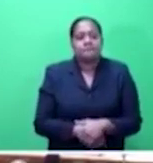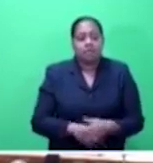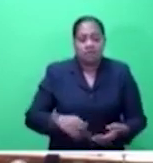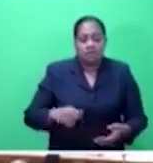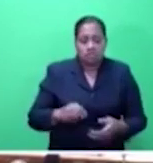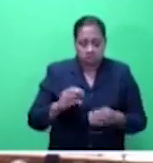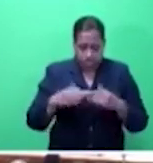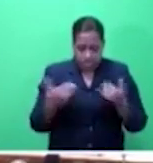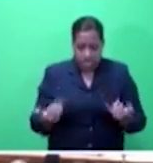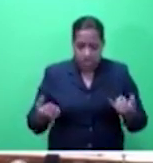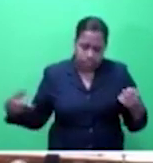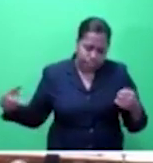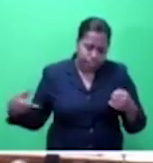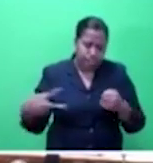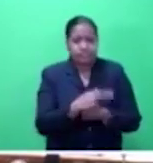overnight policy rate to